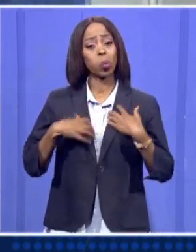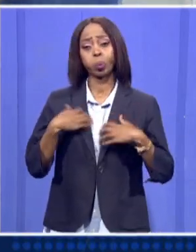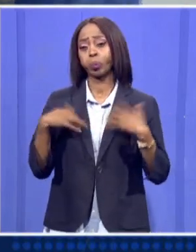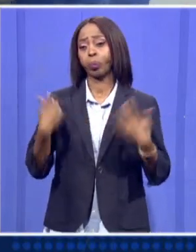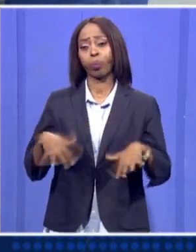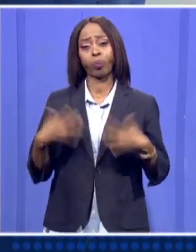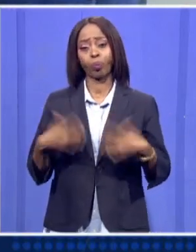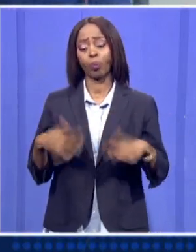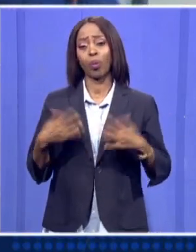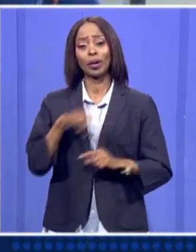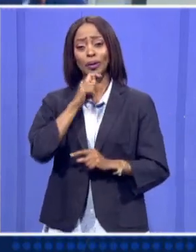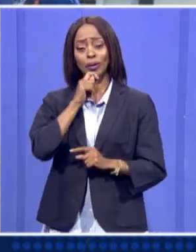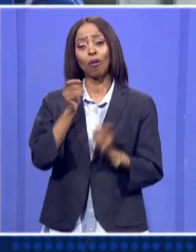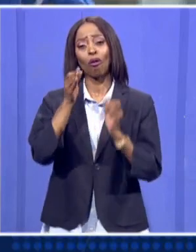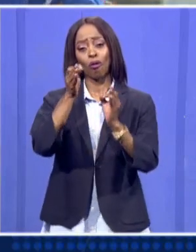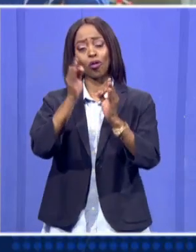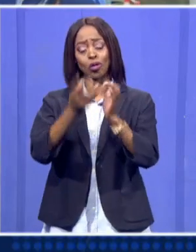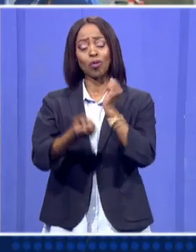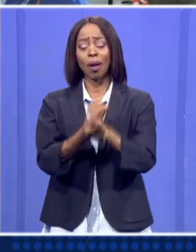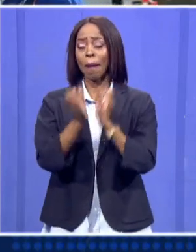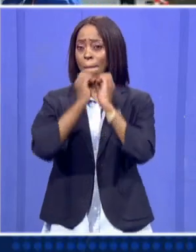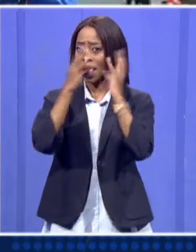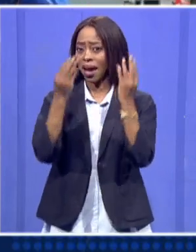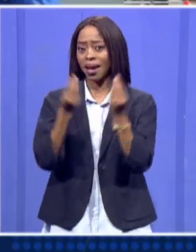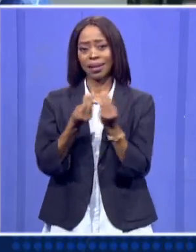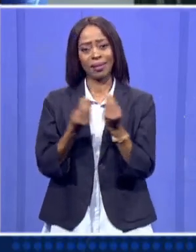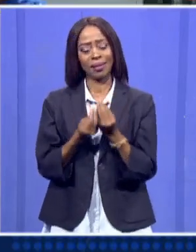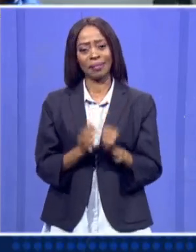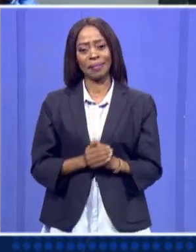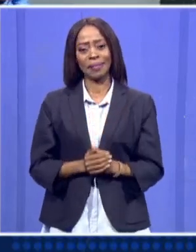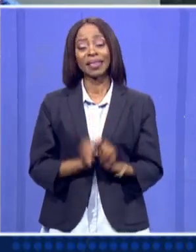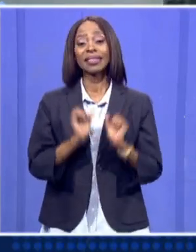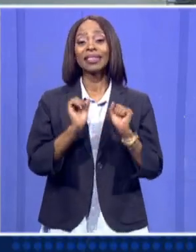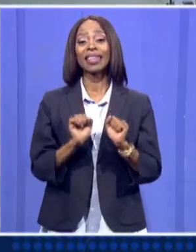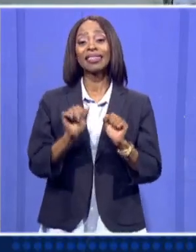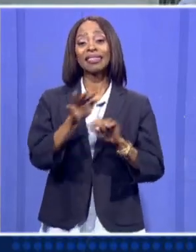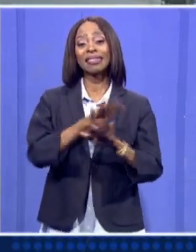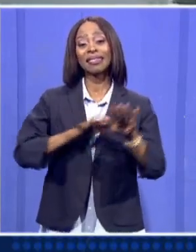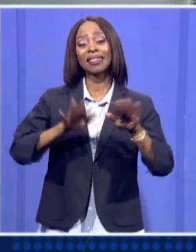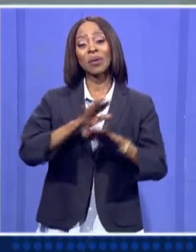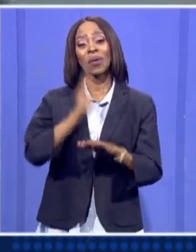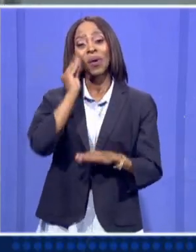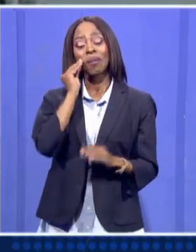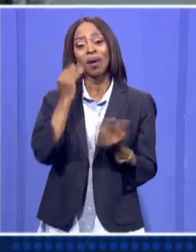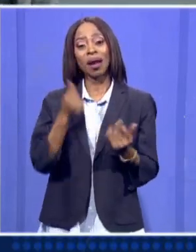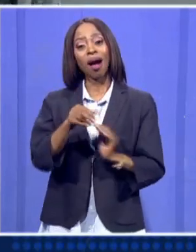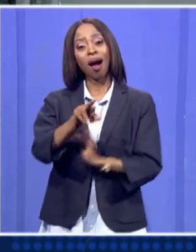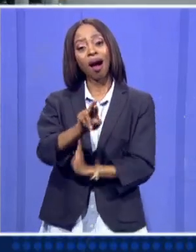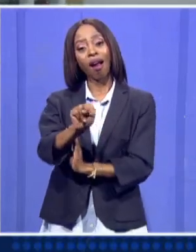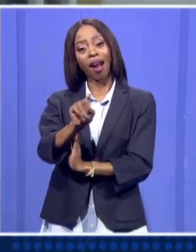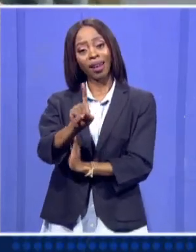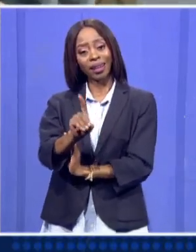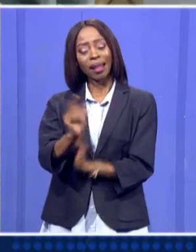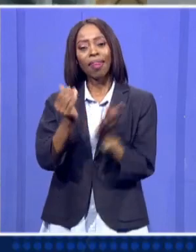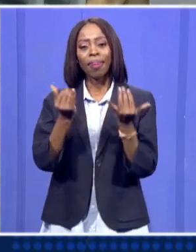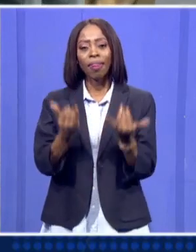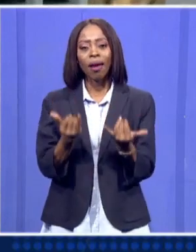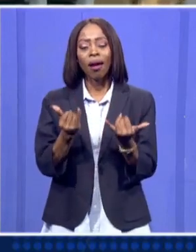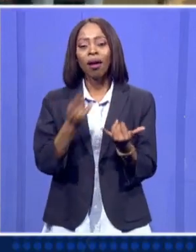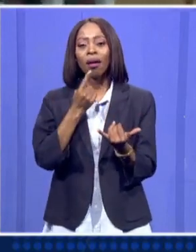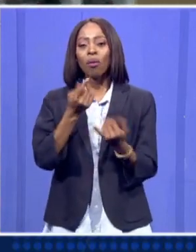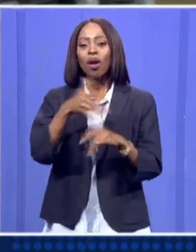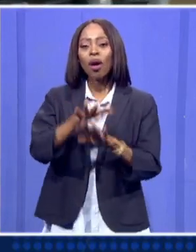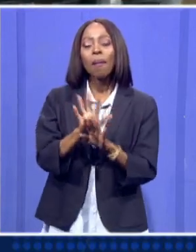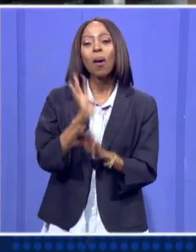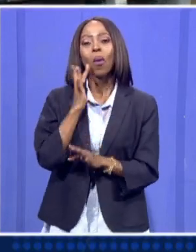quite exciting what's going to be happening in the continent. Of course, what we're dealing with at this point is R&D. At what point do we talk about